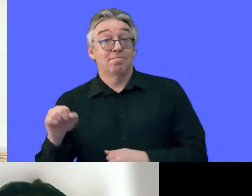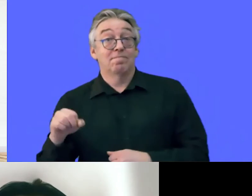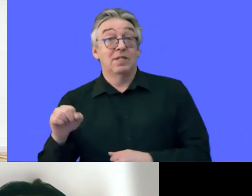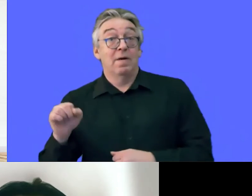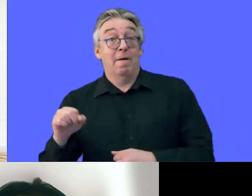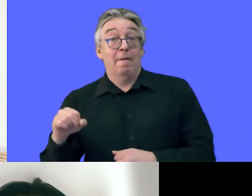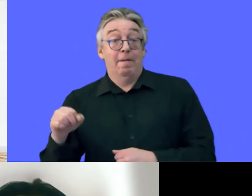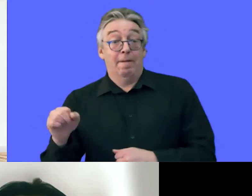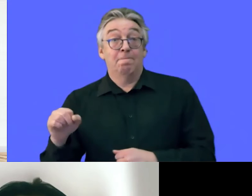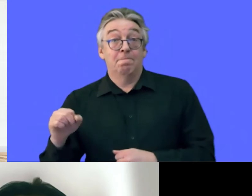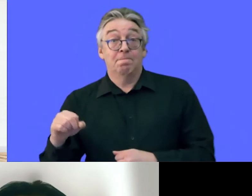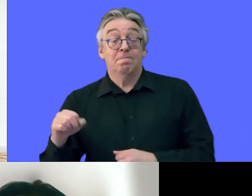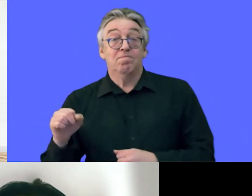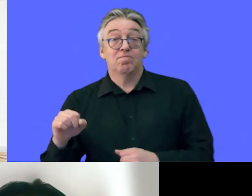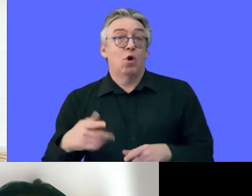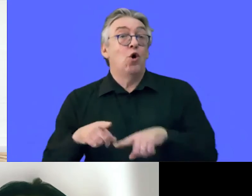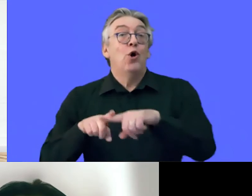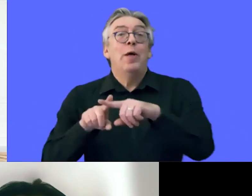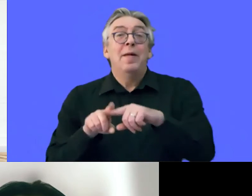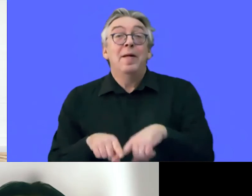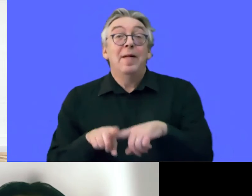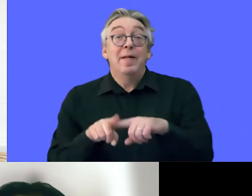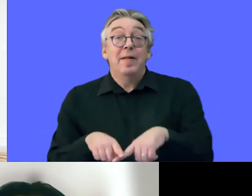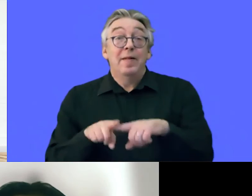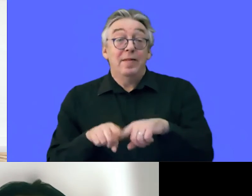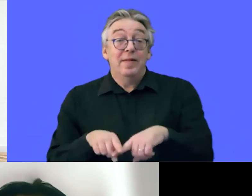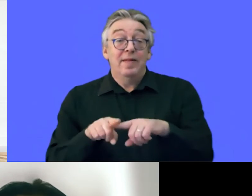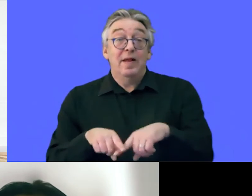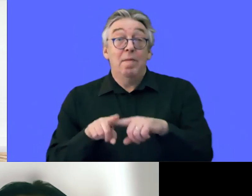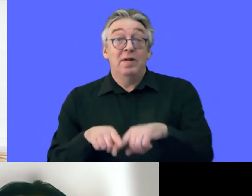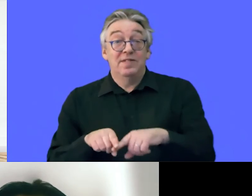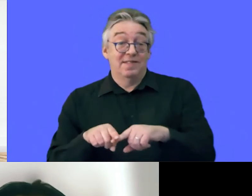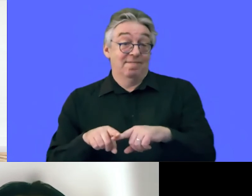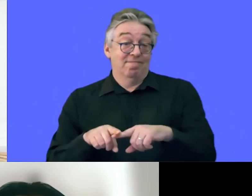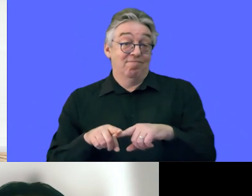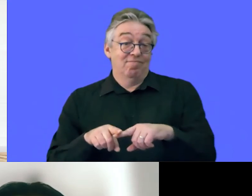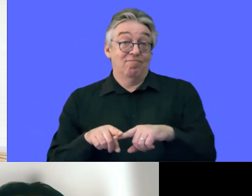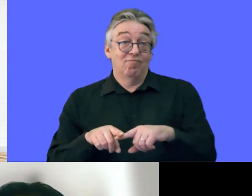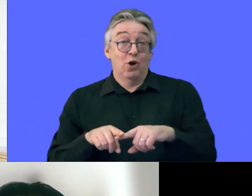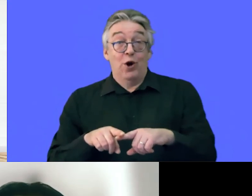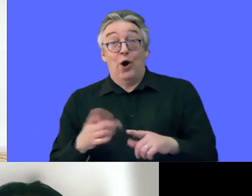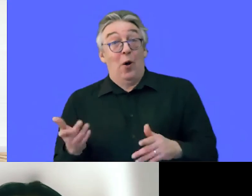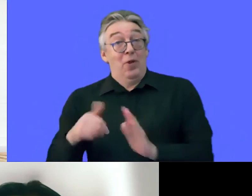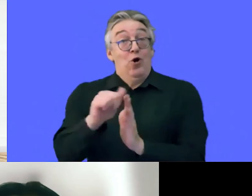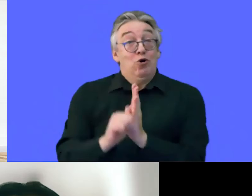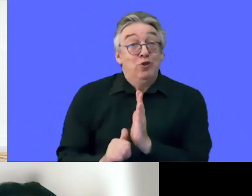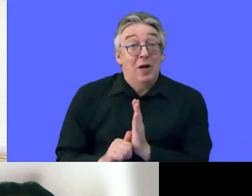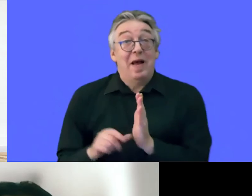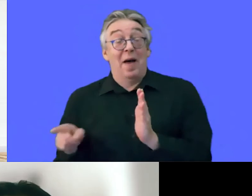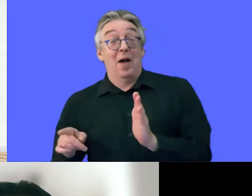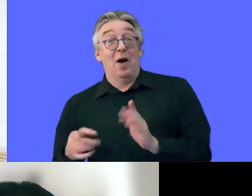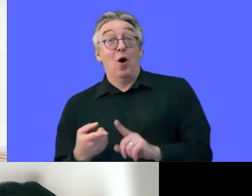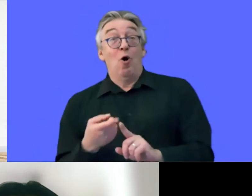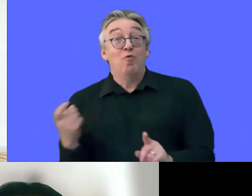what kind of demands, that really depends on the gender of the trainees and then where they're coming